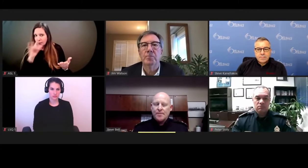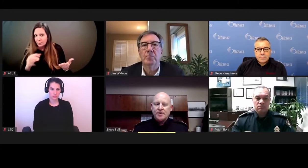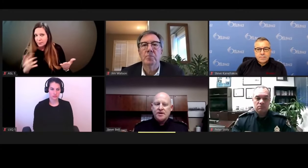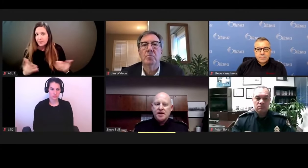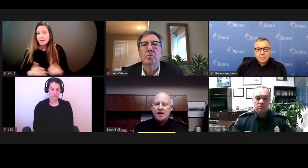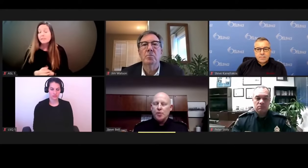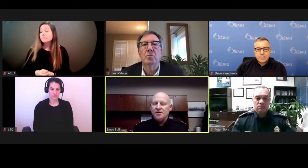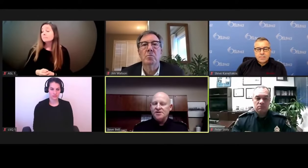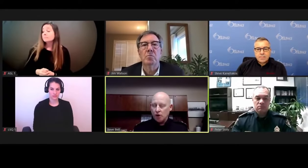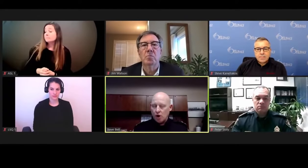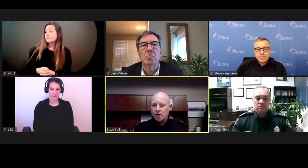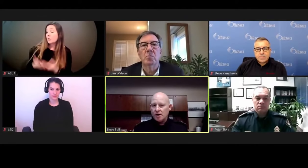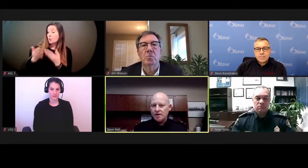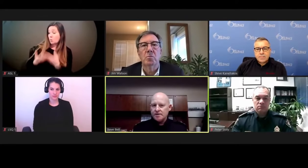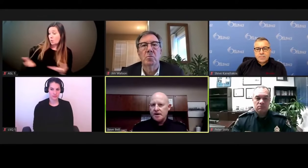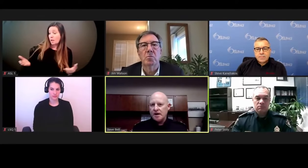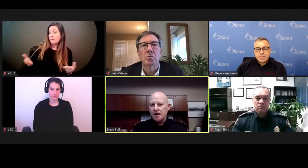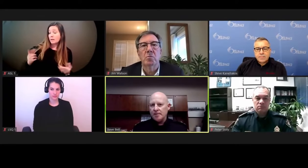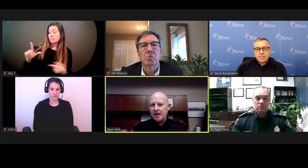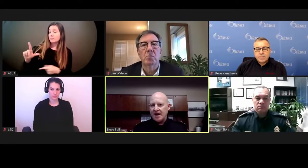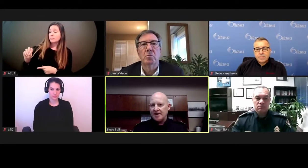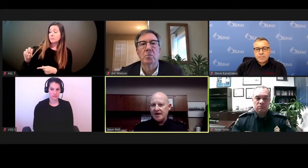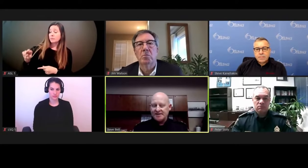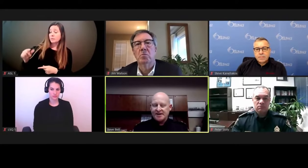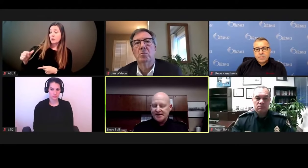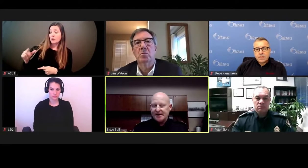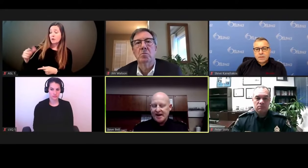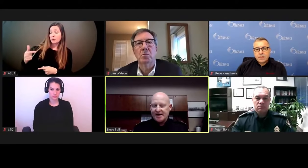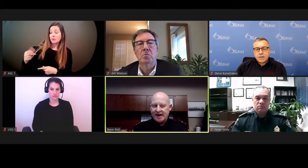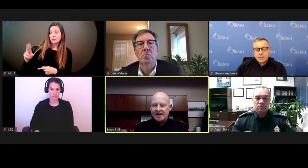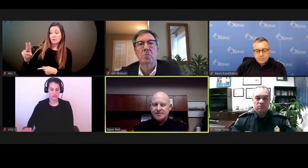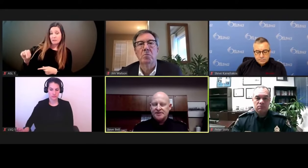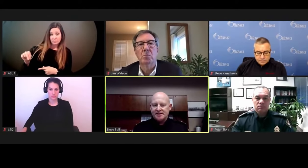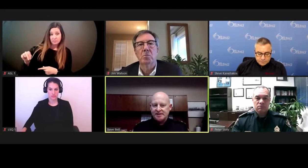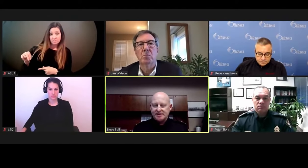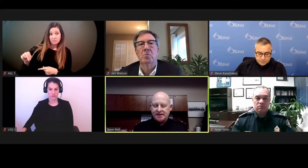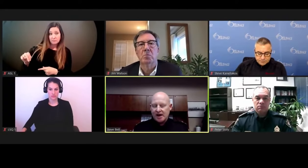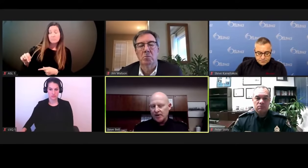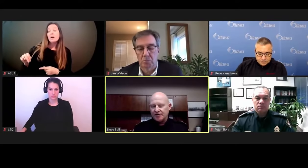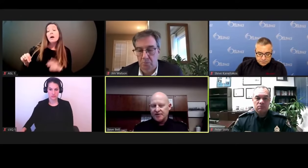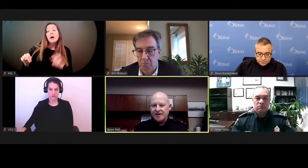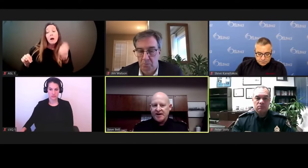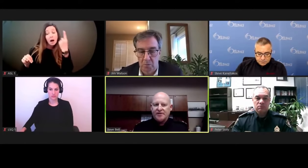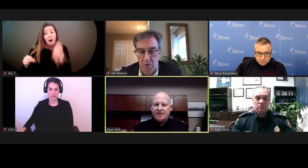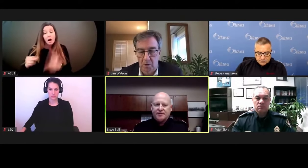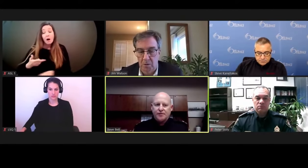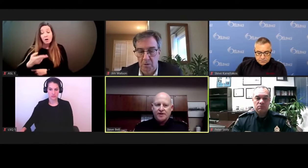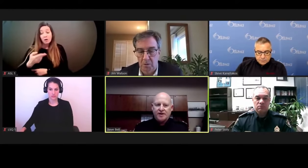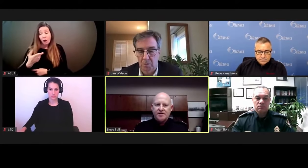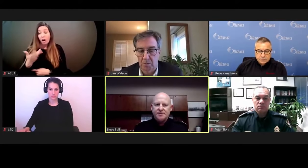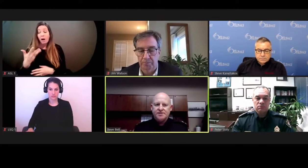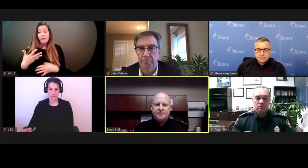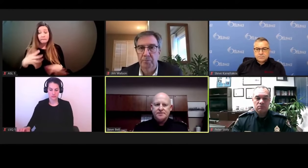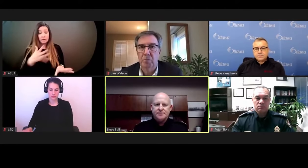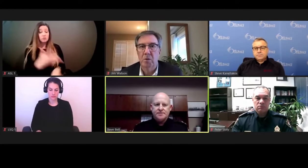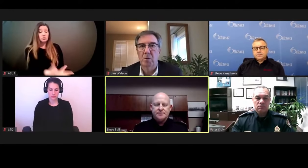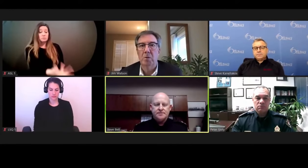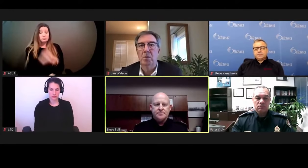The weapon was a long gun. And as I indicated, it has been seized and now entered into evidence for the case.